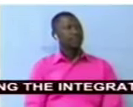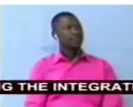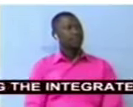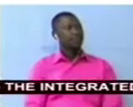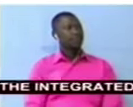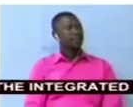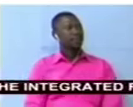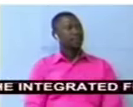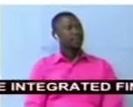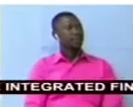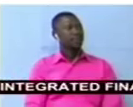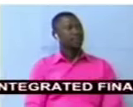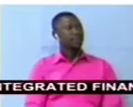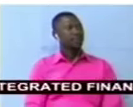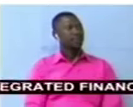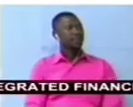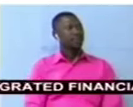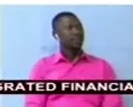interpretation board.